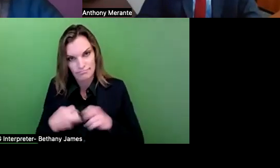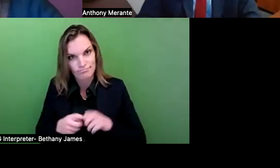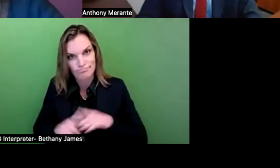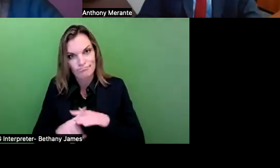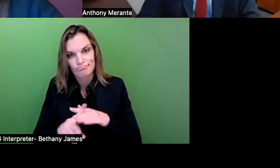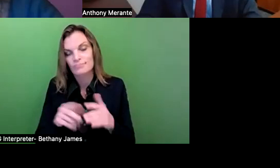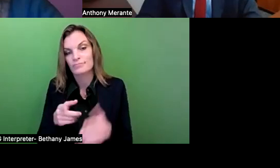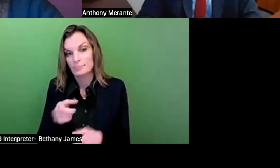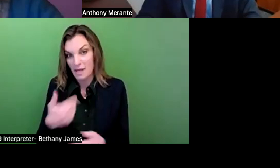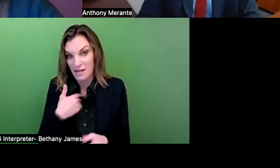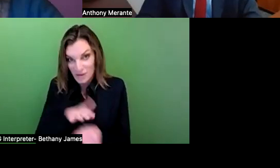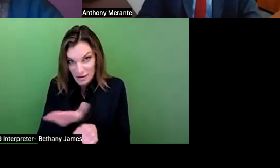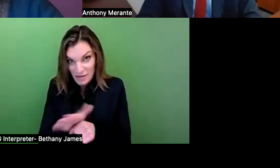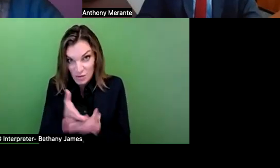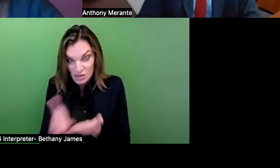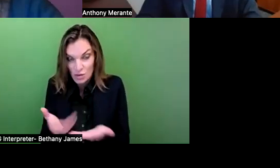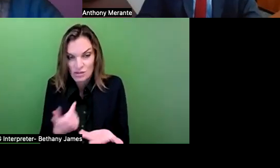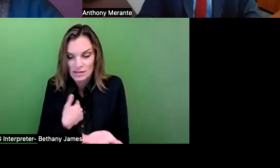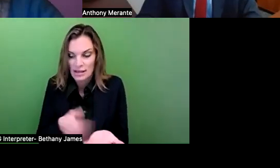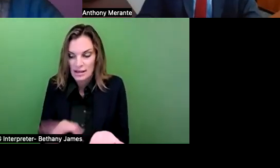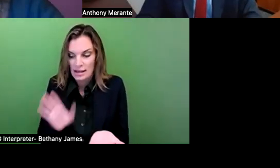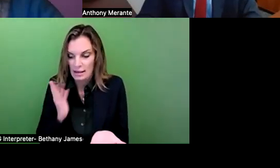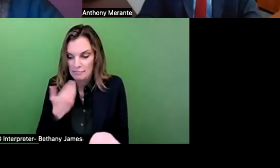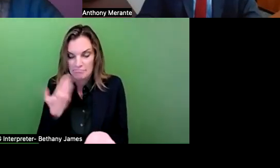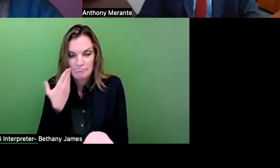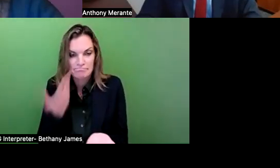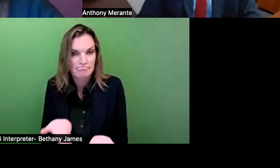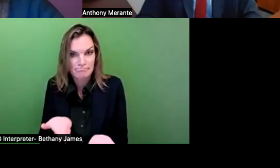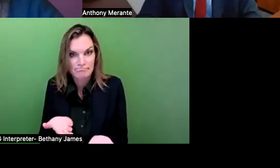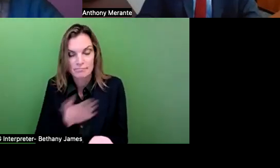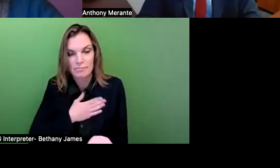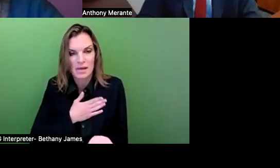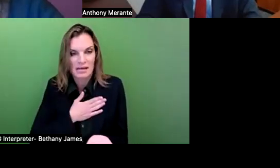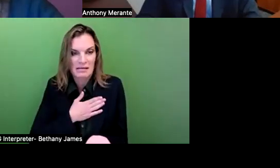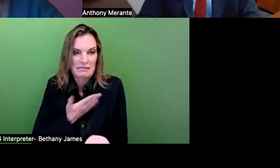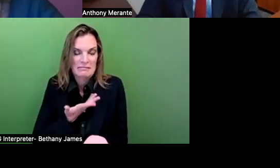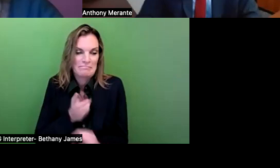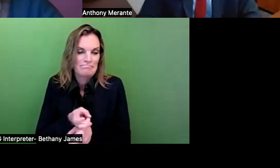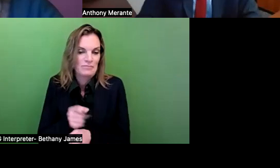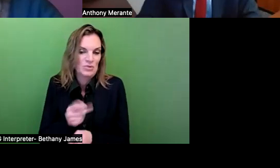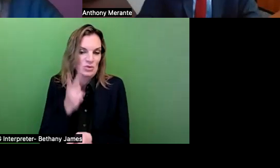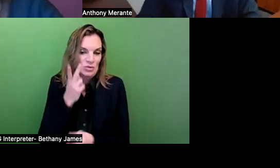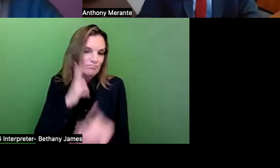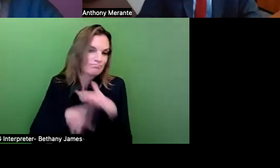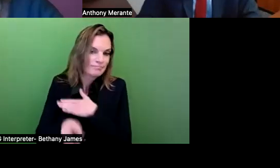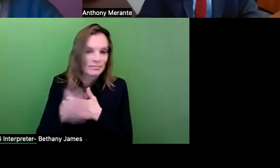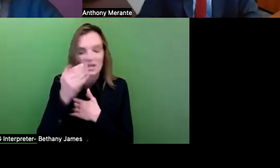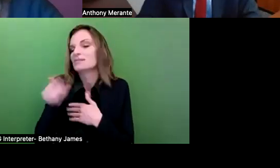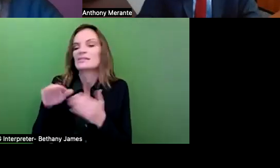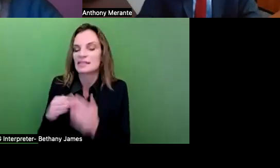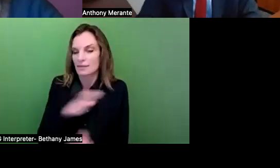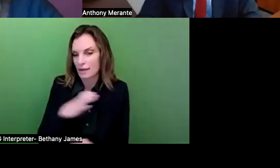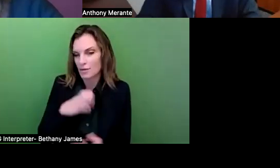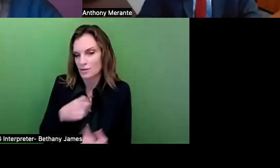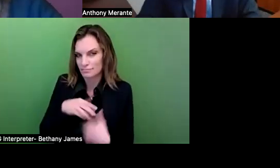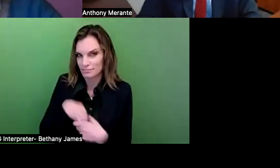enough resources, I can't tell it from my position here on the city council. Okay, because I don't know exactly. I know there's a lot of stuff